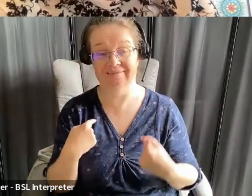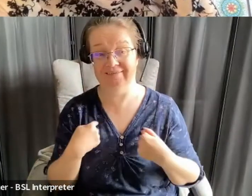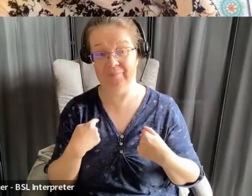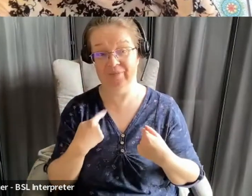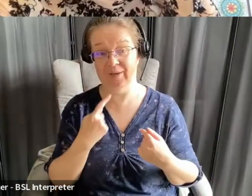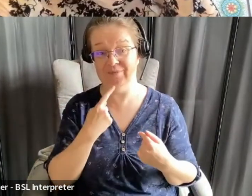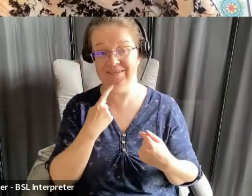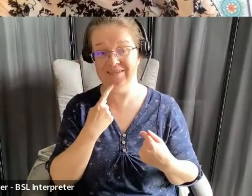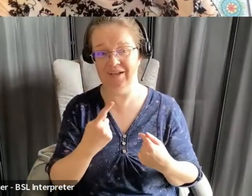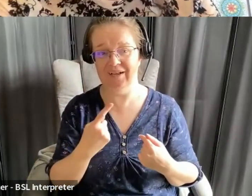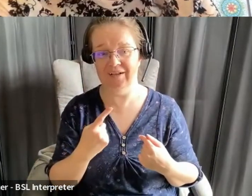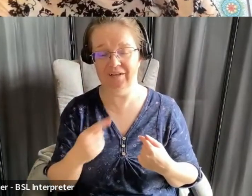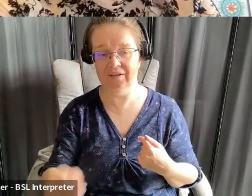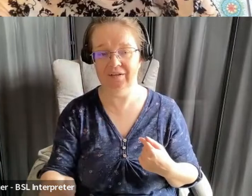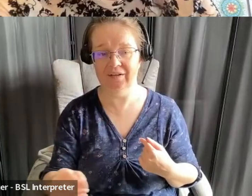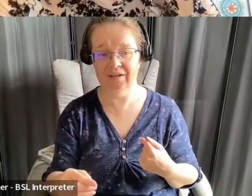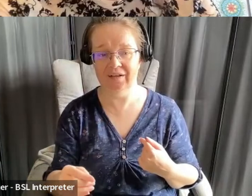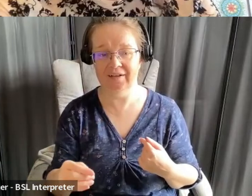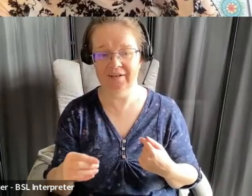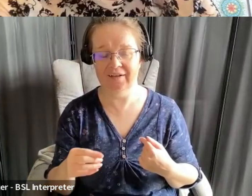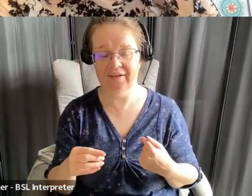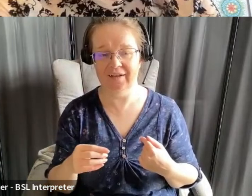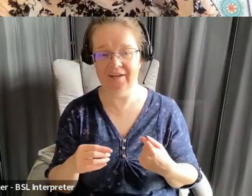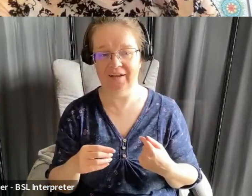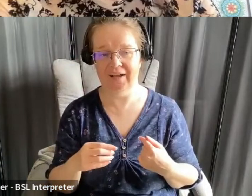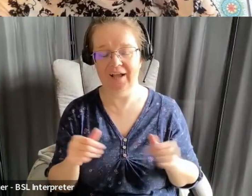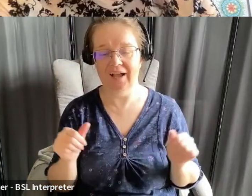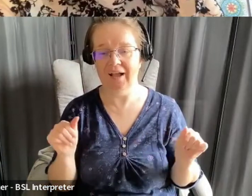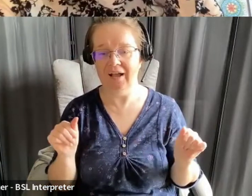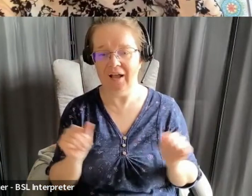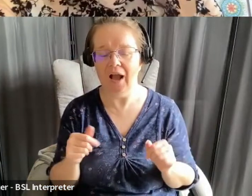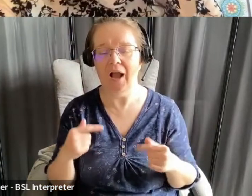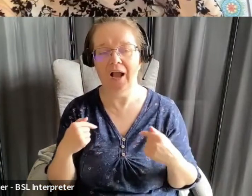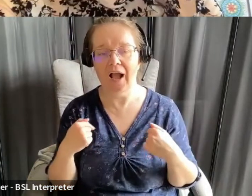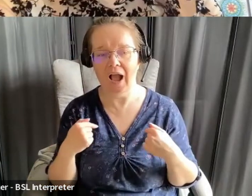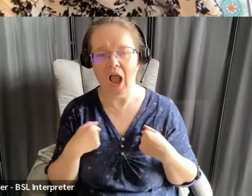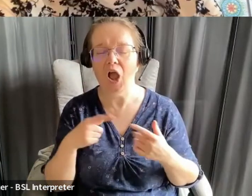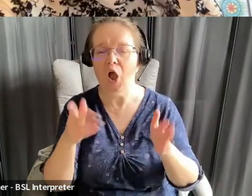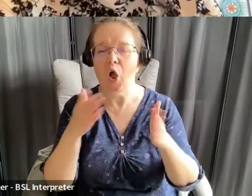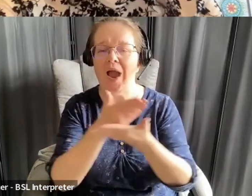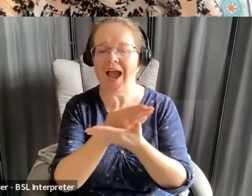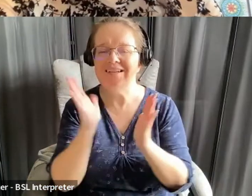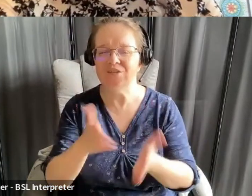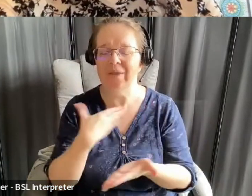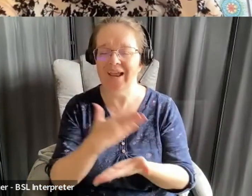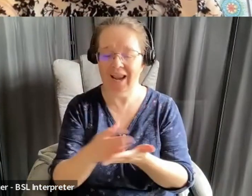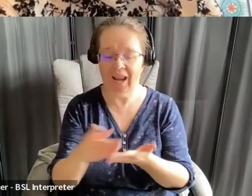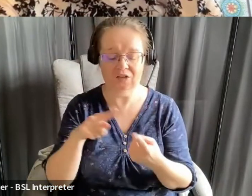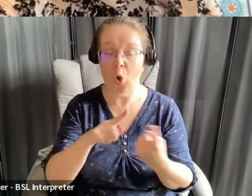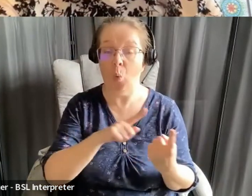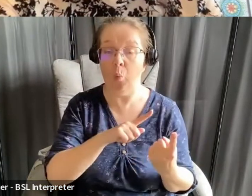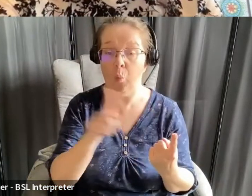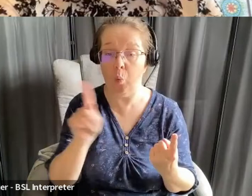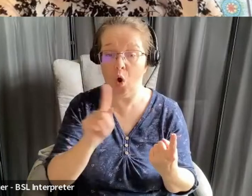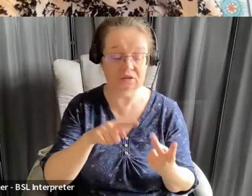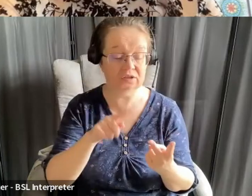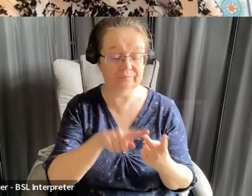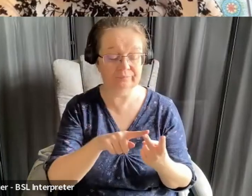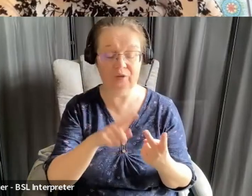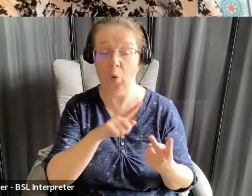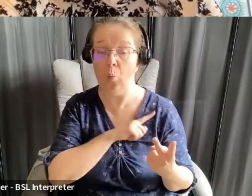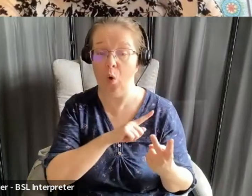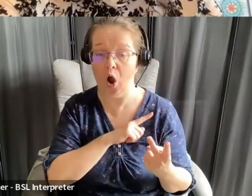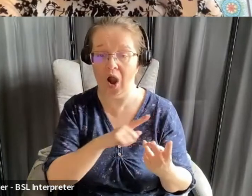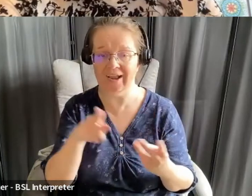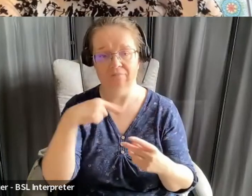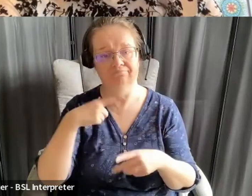And I'm sorry, guys. I'm going to be get clear on the what and why. So today we heard Carley Mills why they